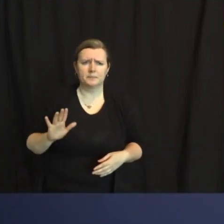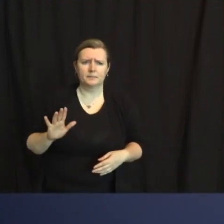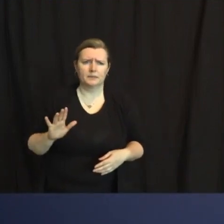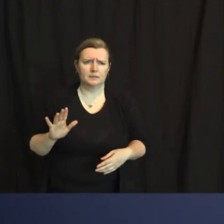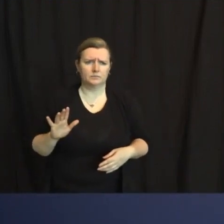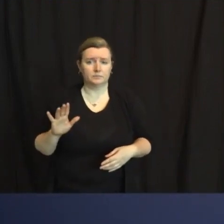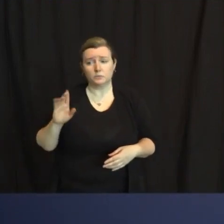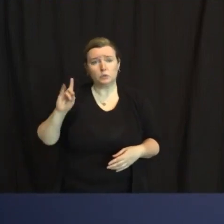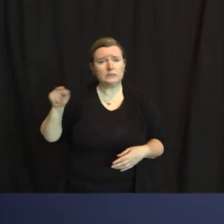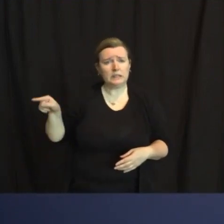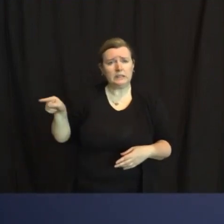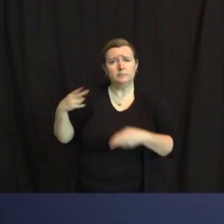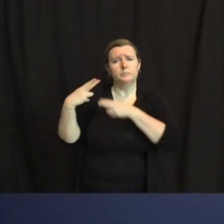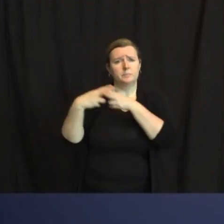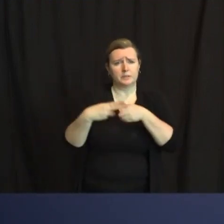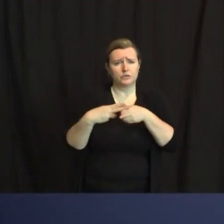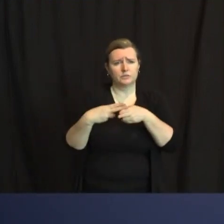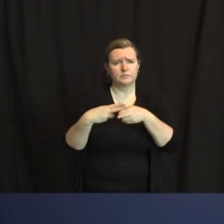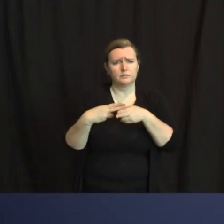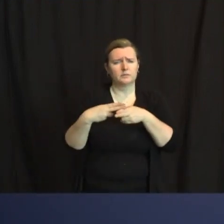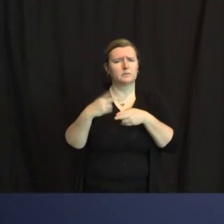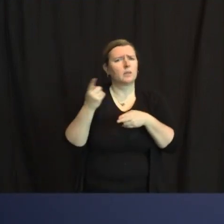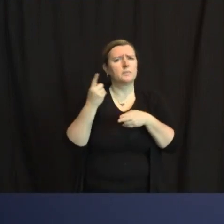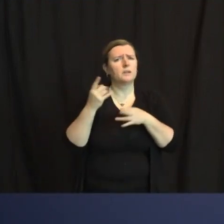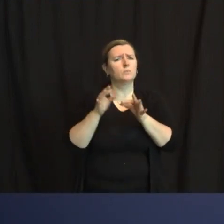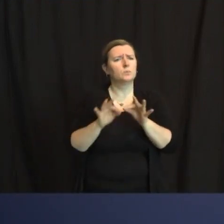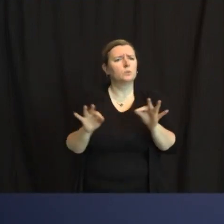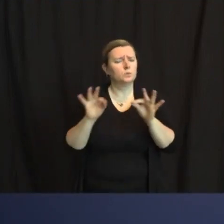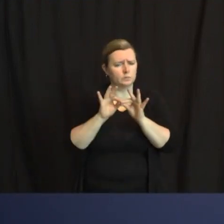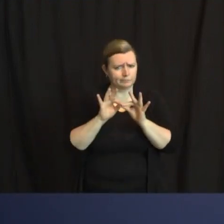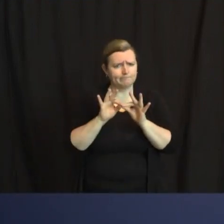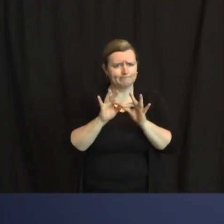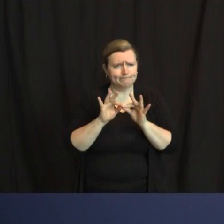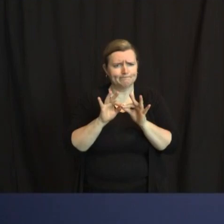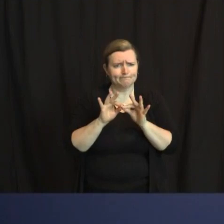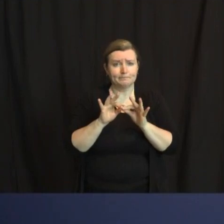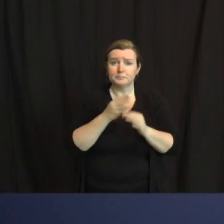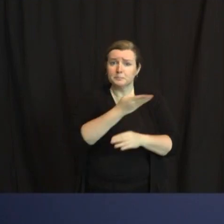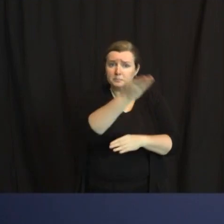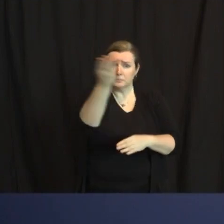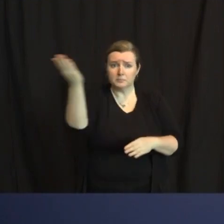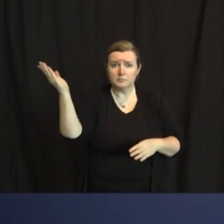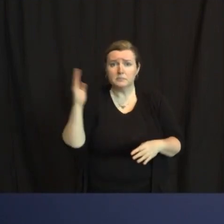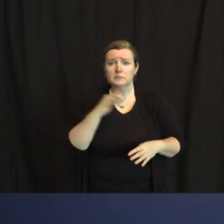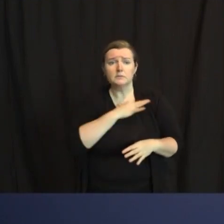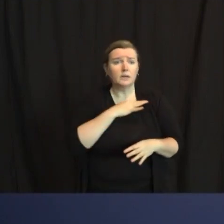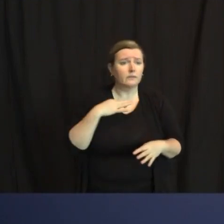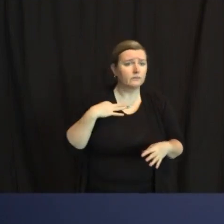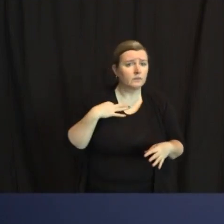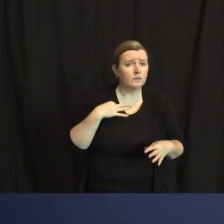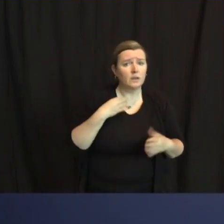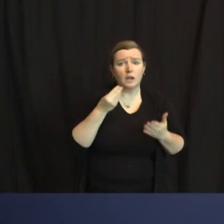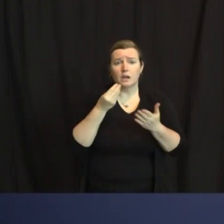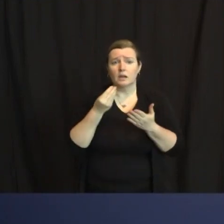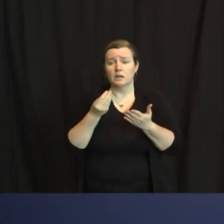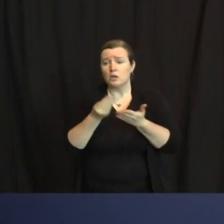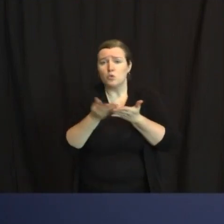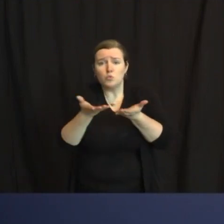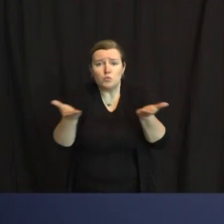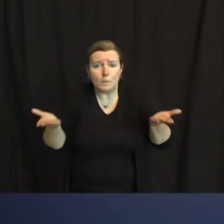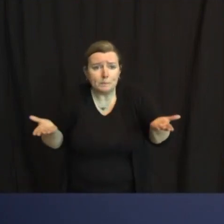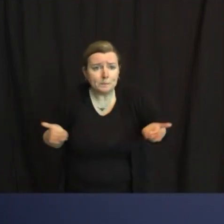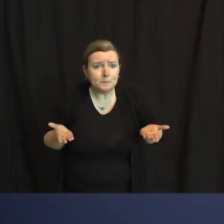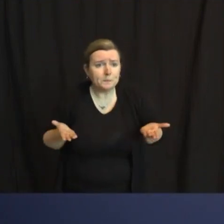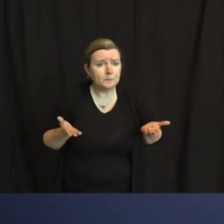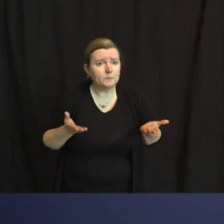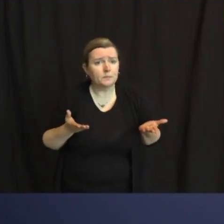grind that we're all in, and that was the amount from facilities, staffing, equipment, all those things are phenomenal.